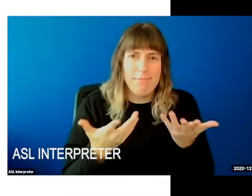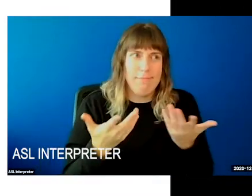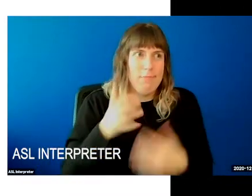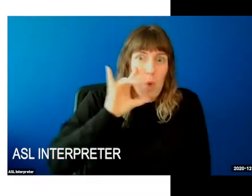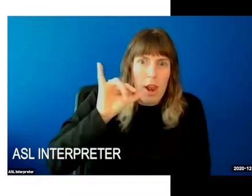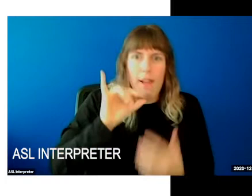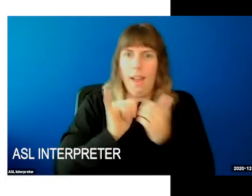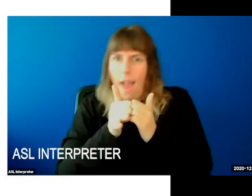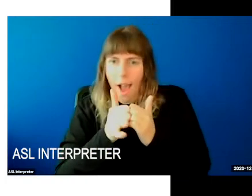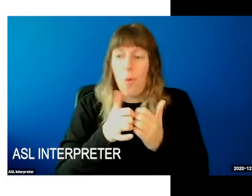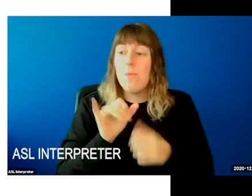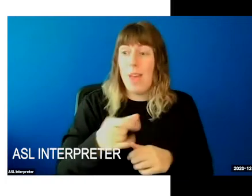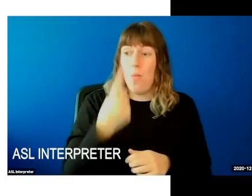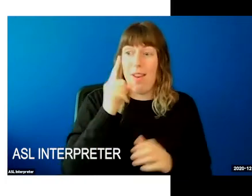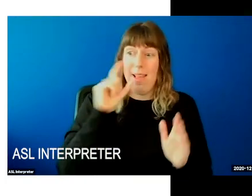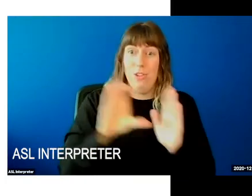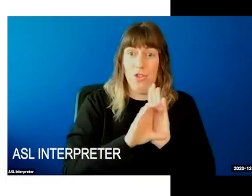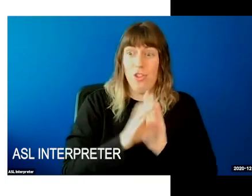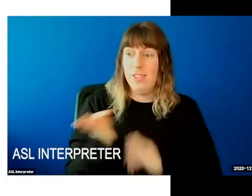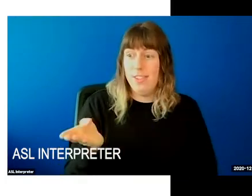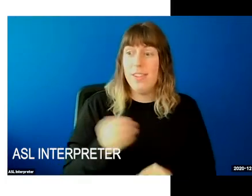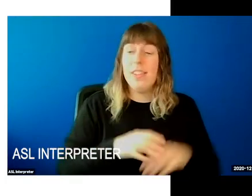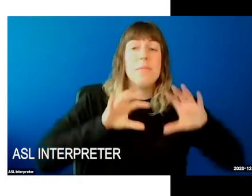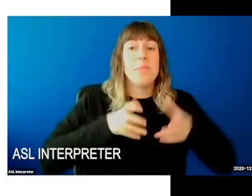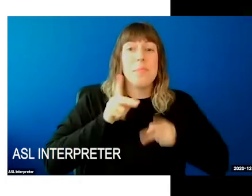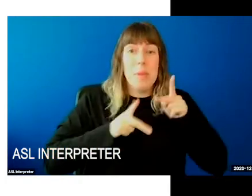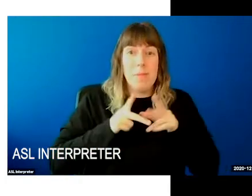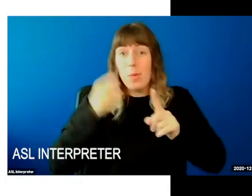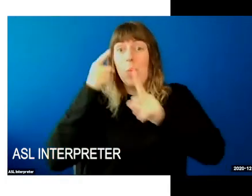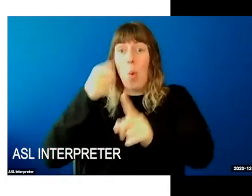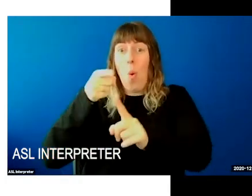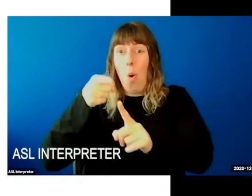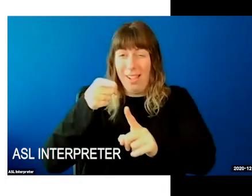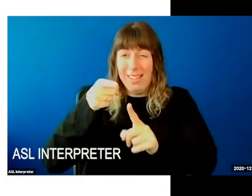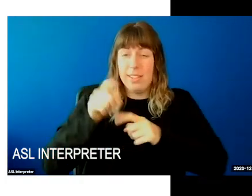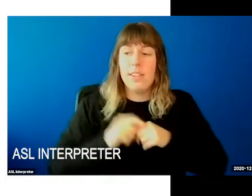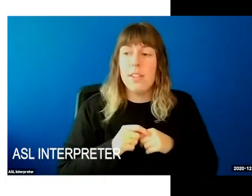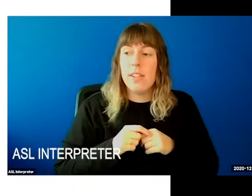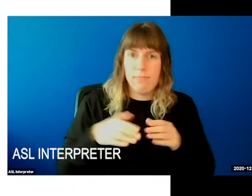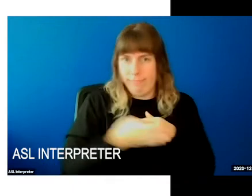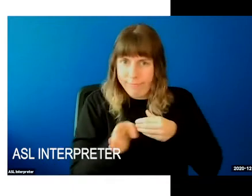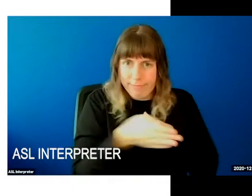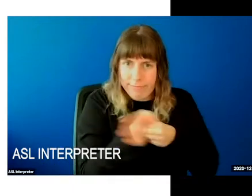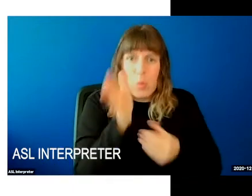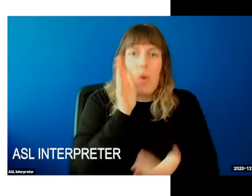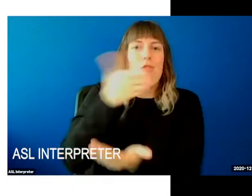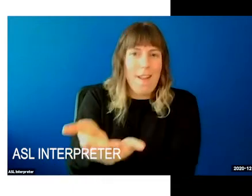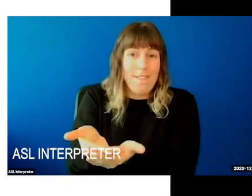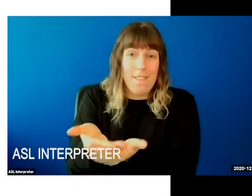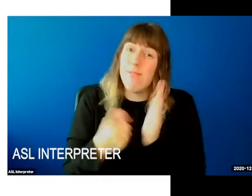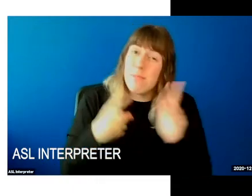it? This is one image of collaboration: a group of people. They have a target to get to. They have a way to get there. Maybe